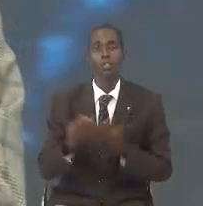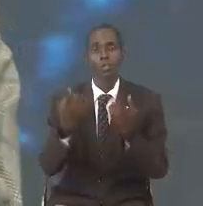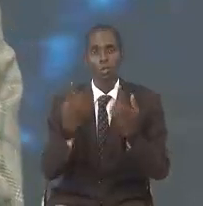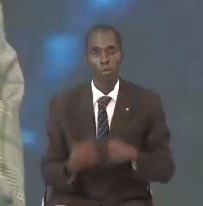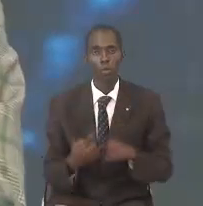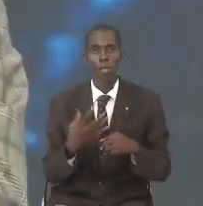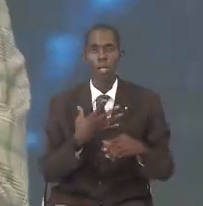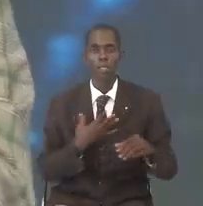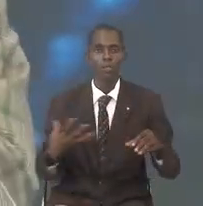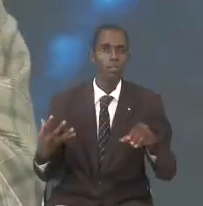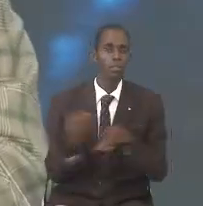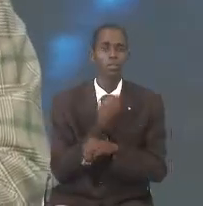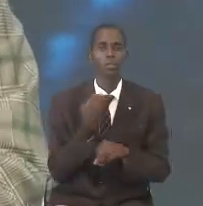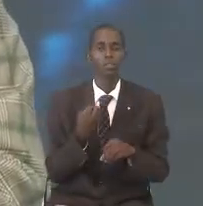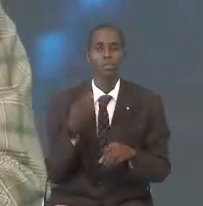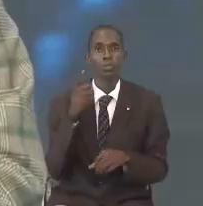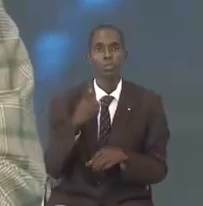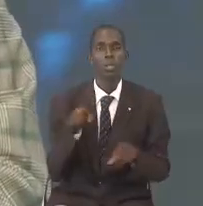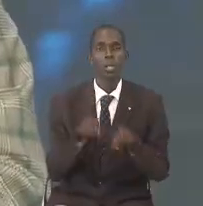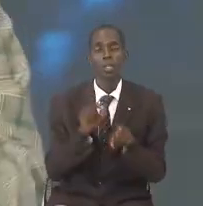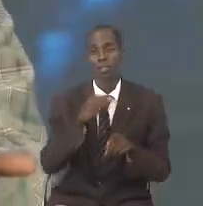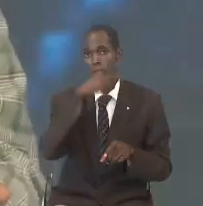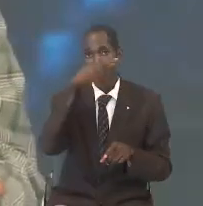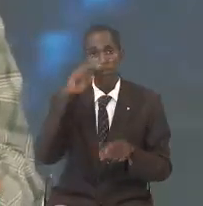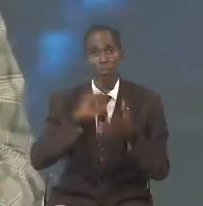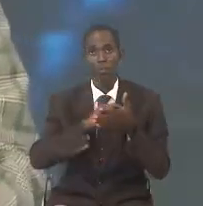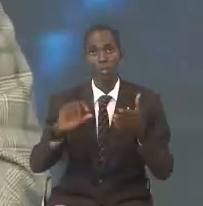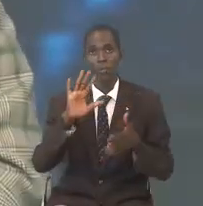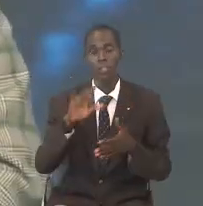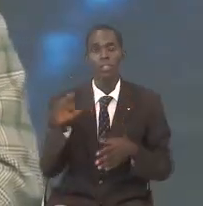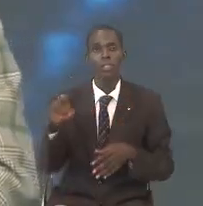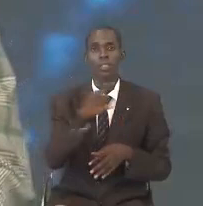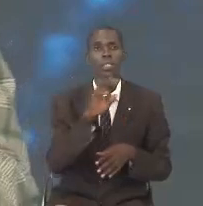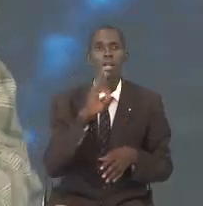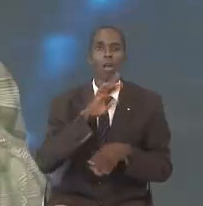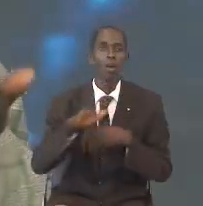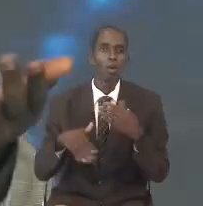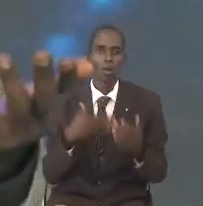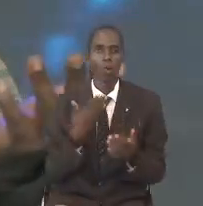as a thief. Verse 5, yeah, all the children